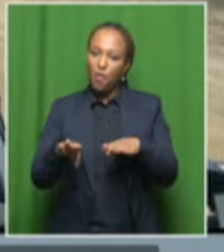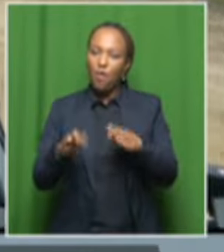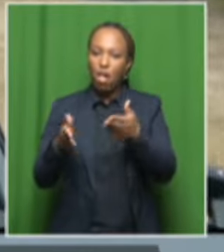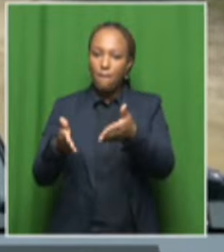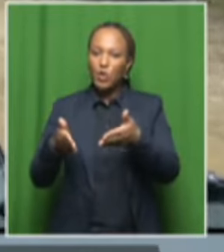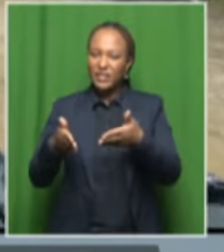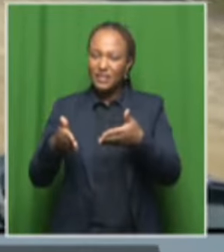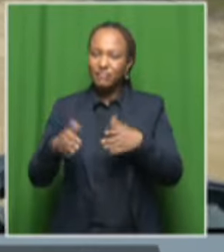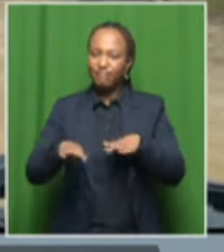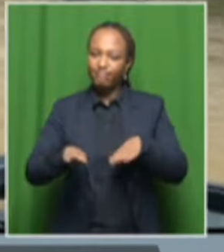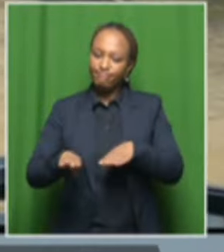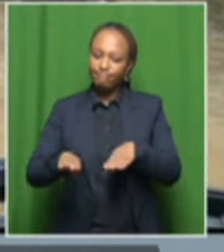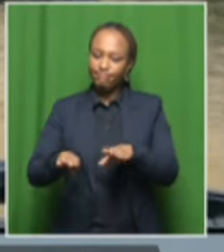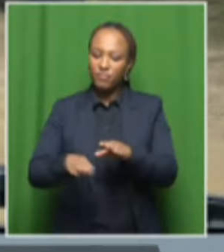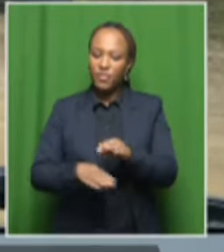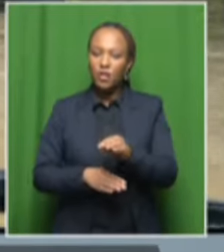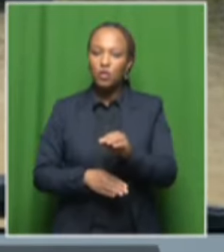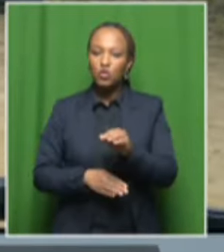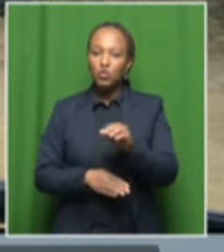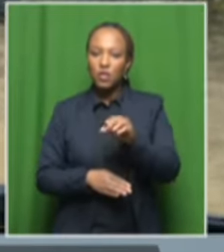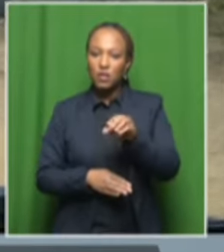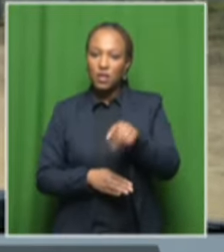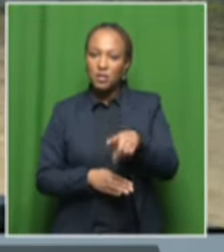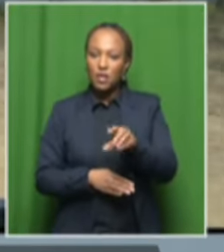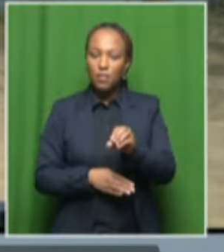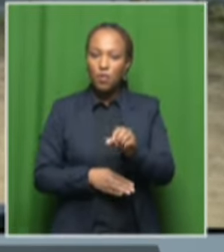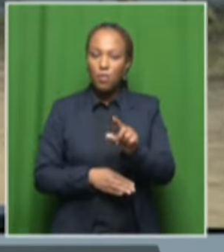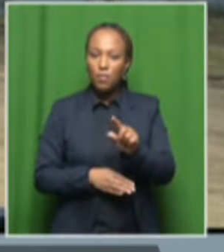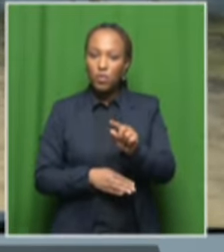to the Mboweni Cemetery, as my colleague